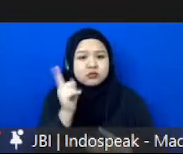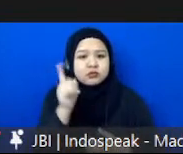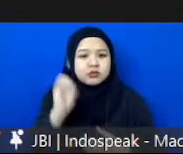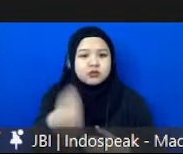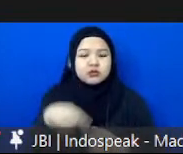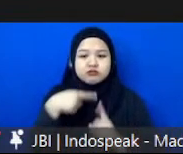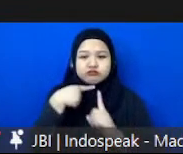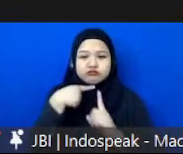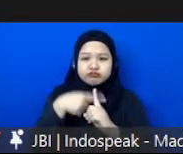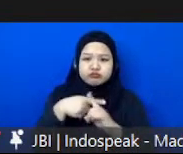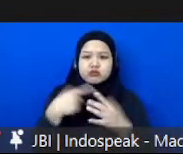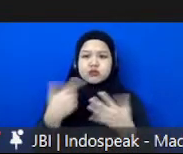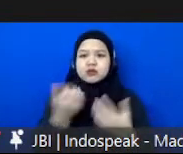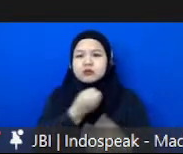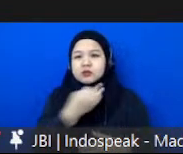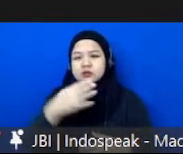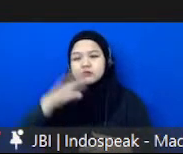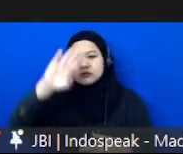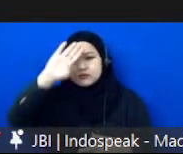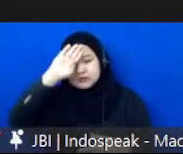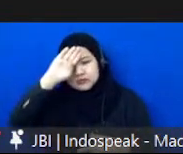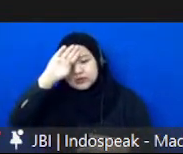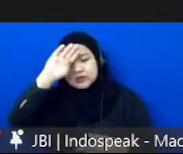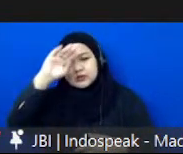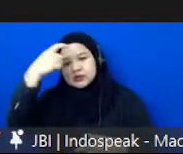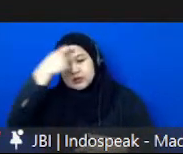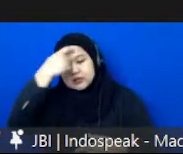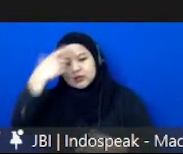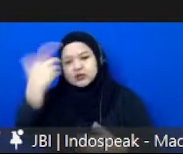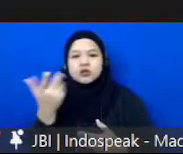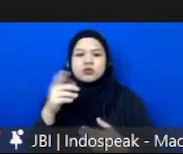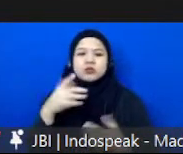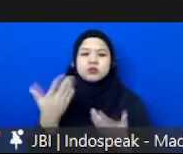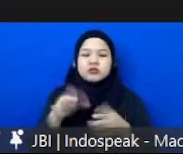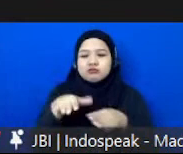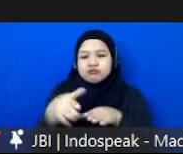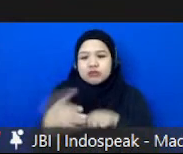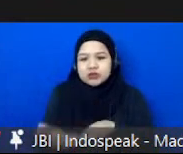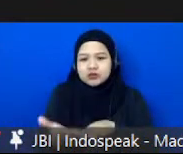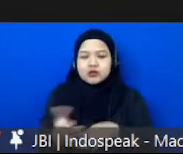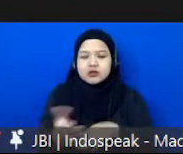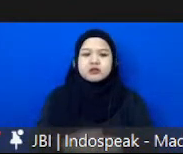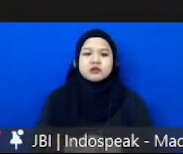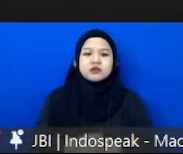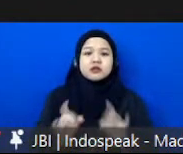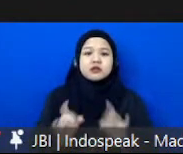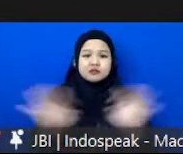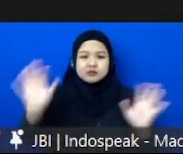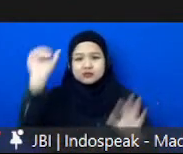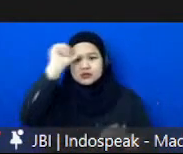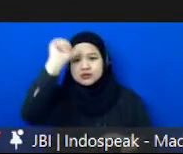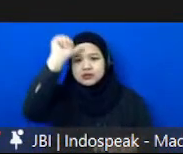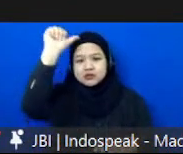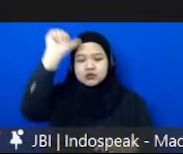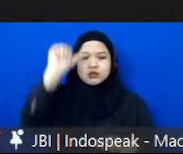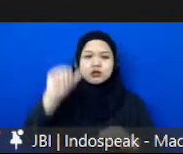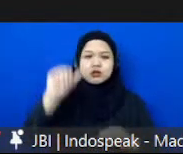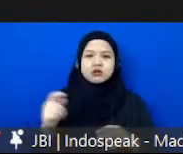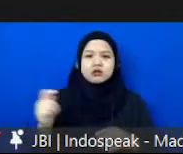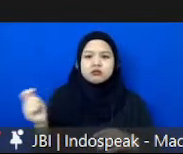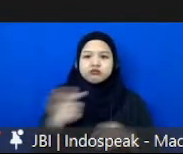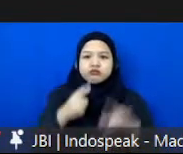severely ill, or who has died because of this virus. But like in India, the wave that rapidly ripped